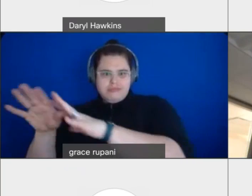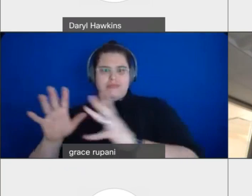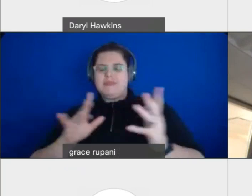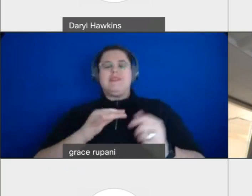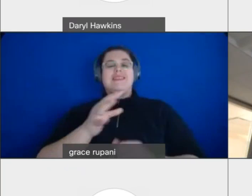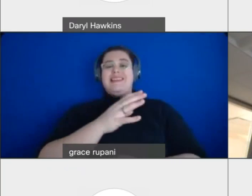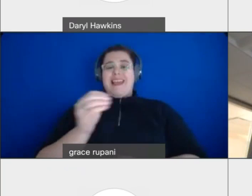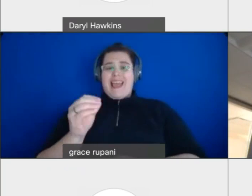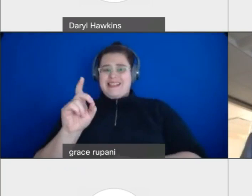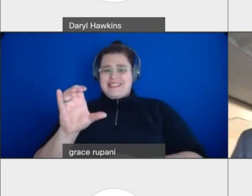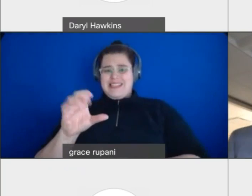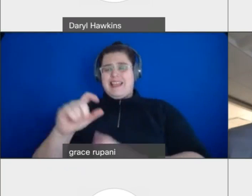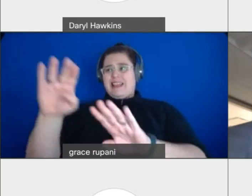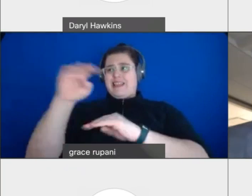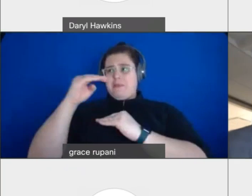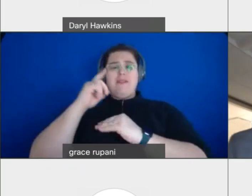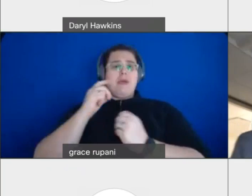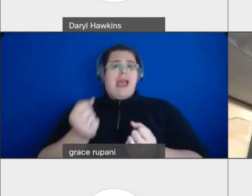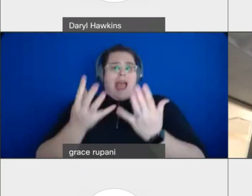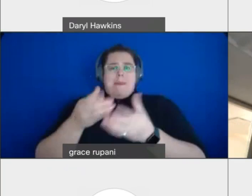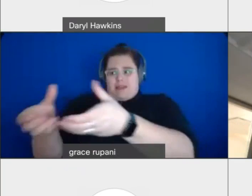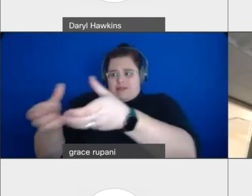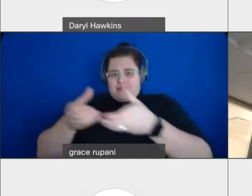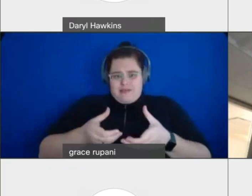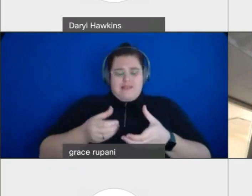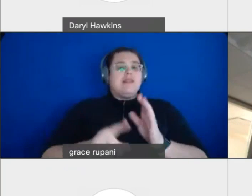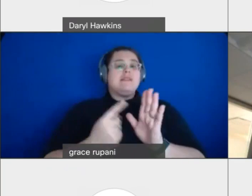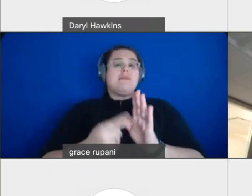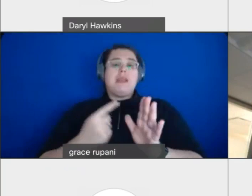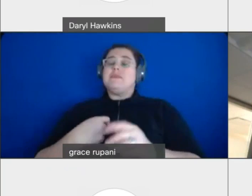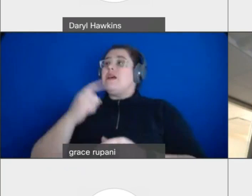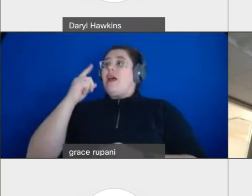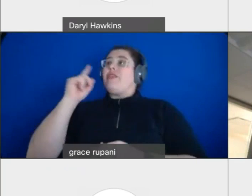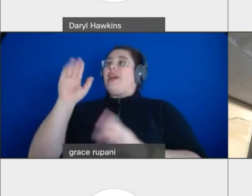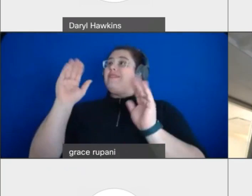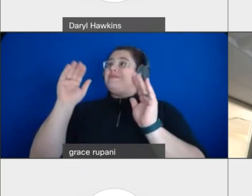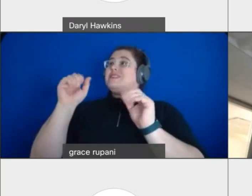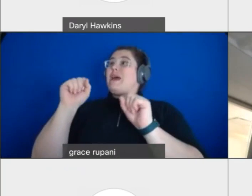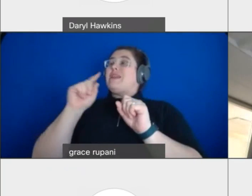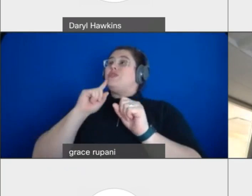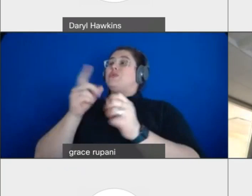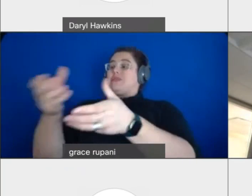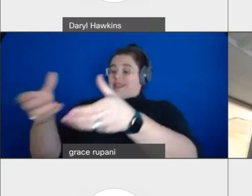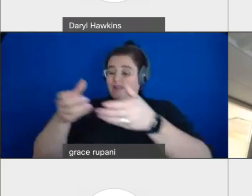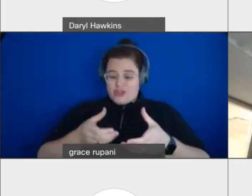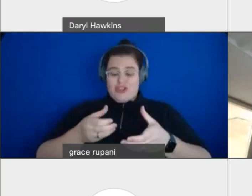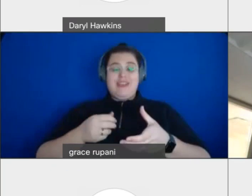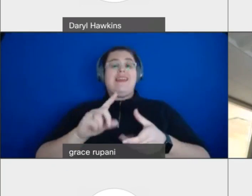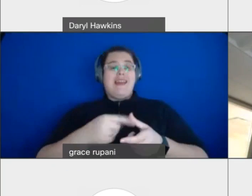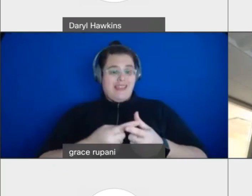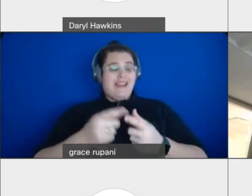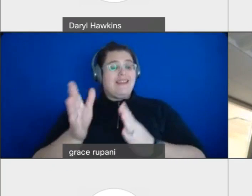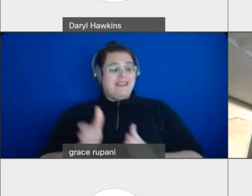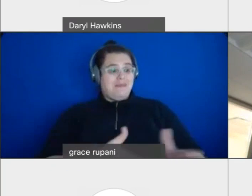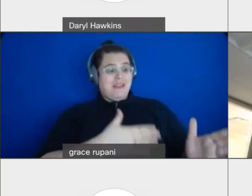delivered. And there are cases when vaccine is delivered that people are not using the vaccine